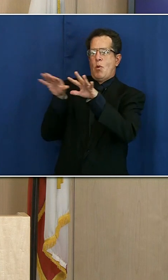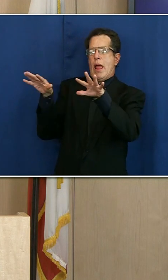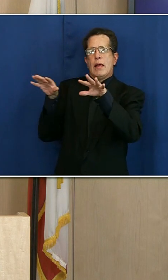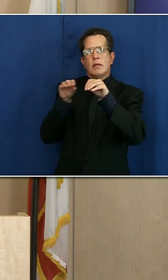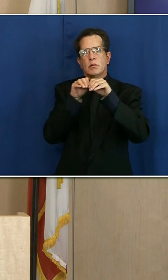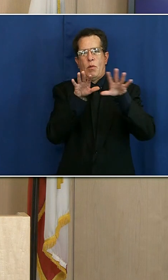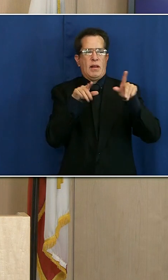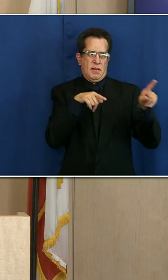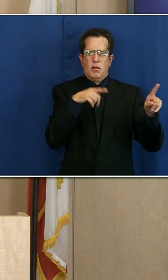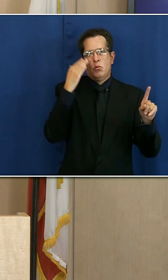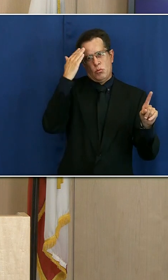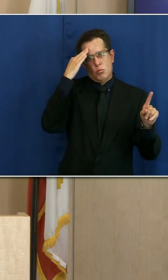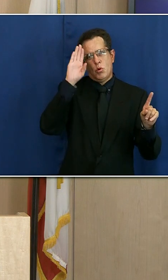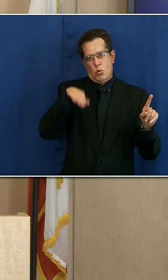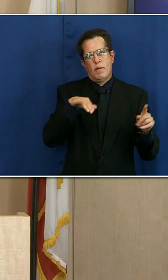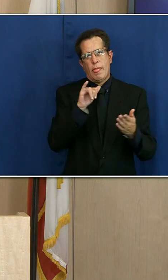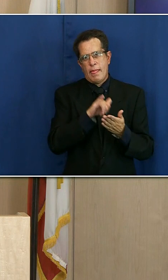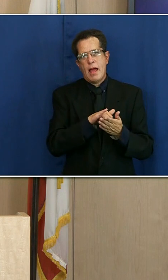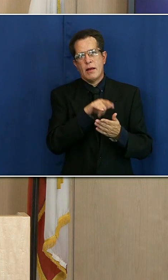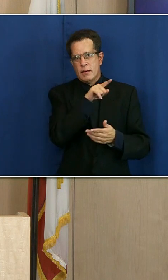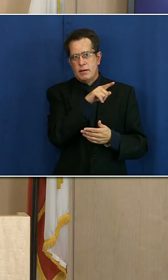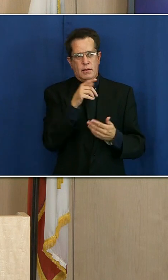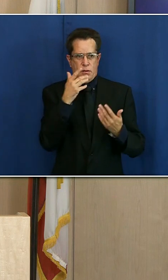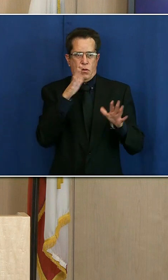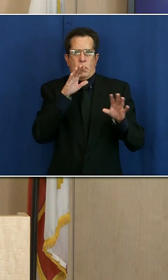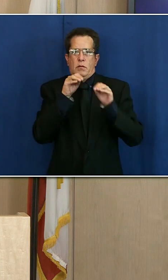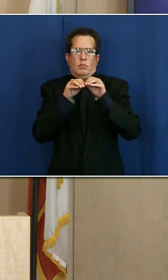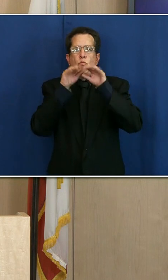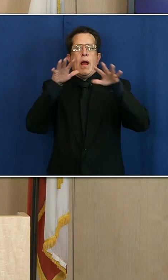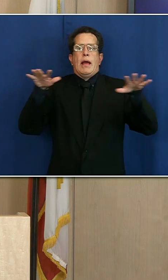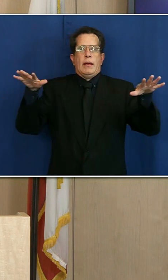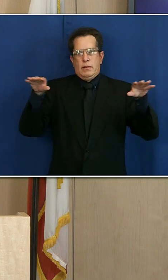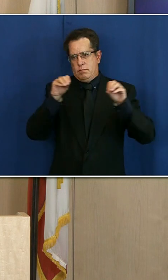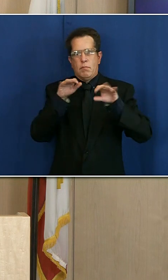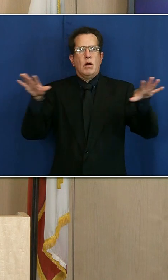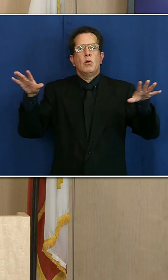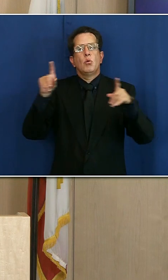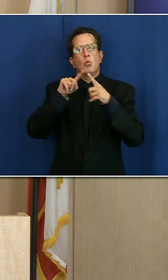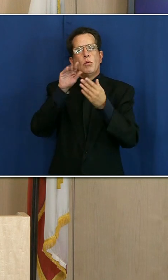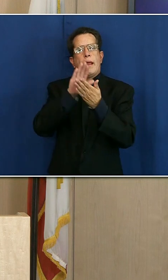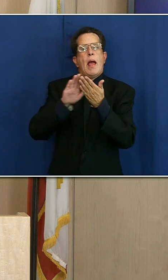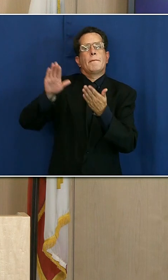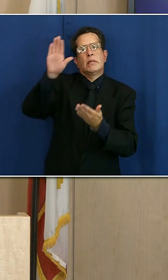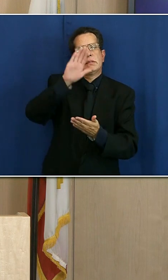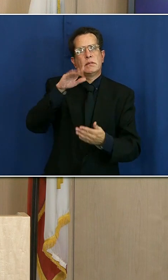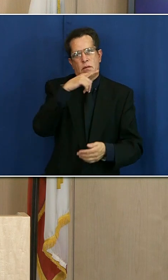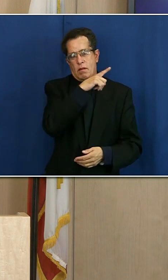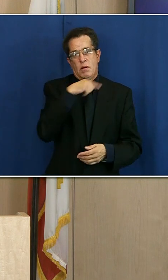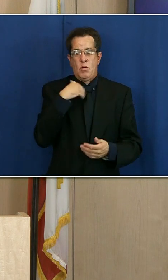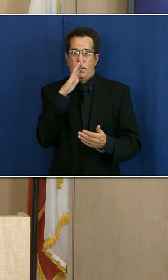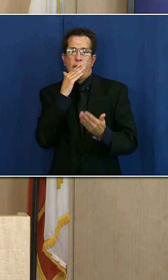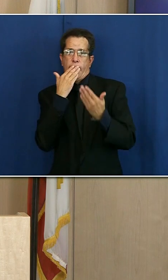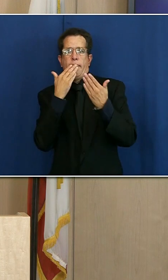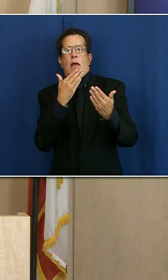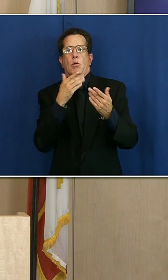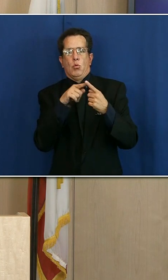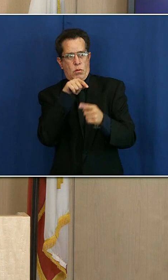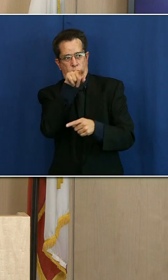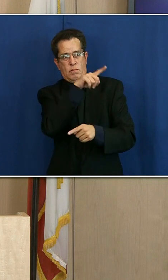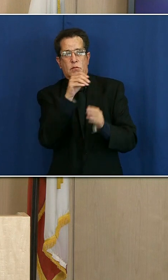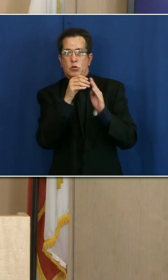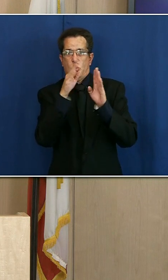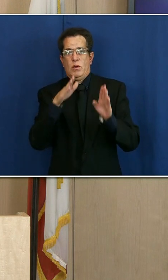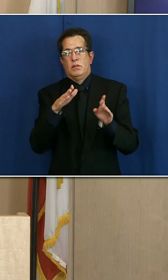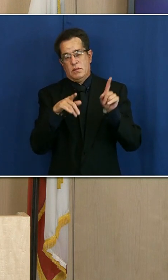and the surrounding area around the campus. So I do want to really specifically commend them for